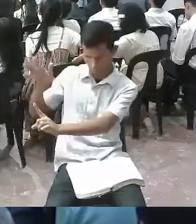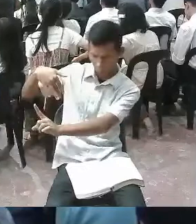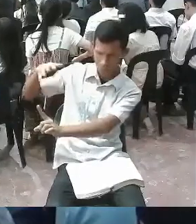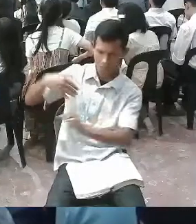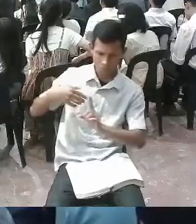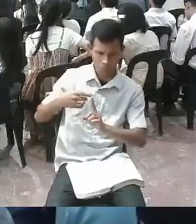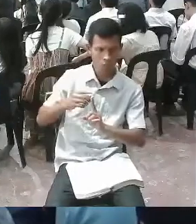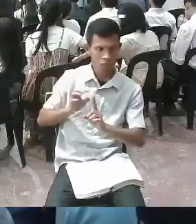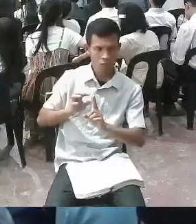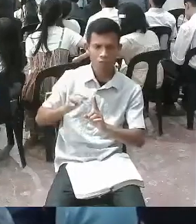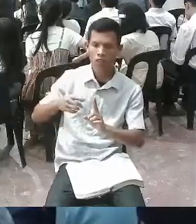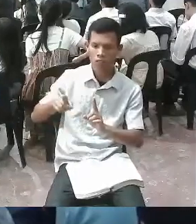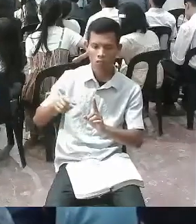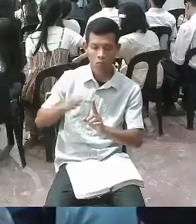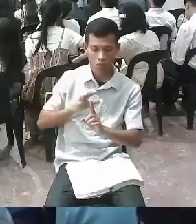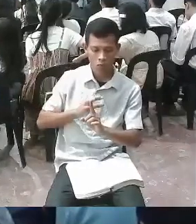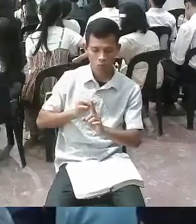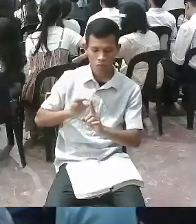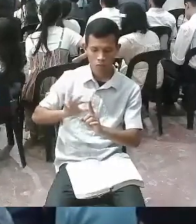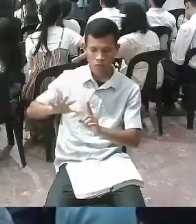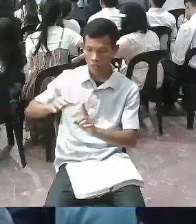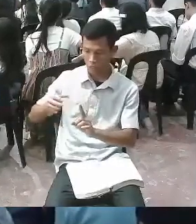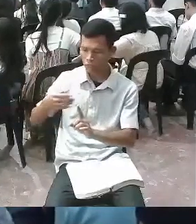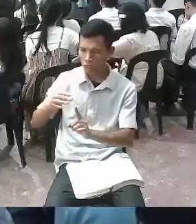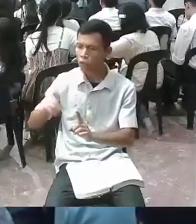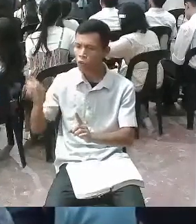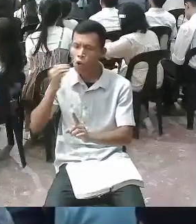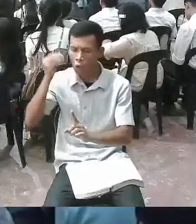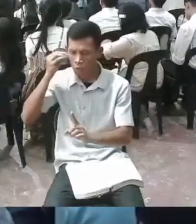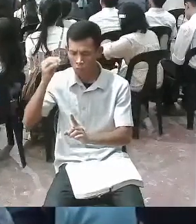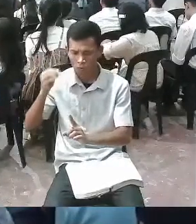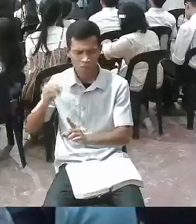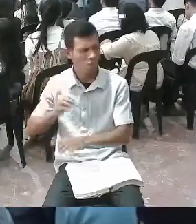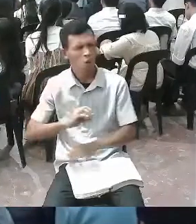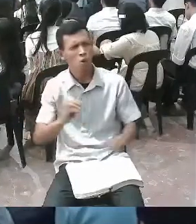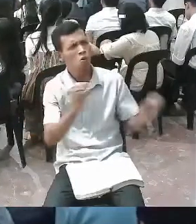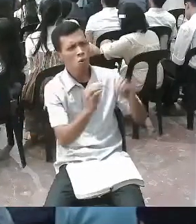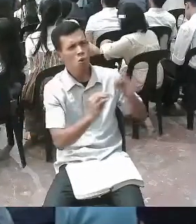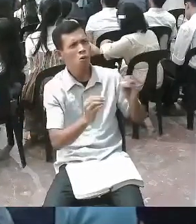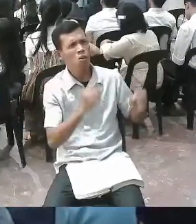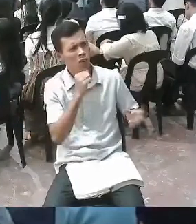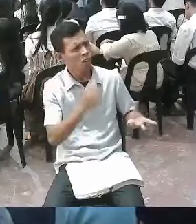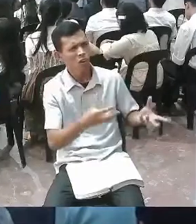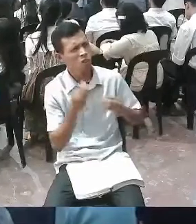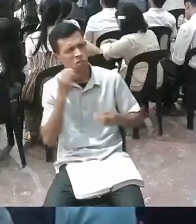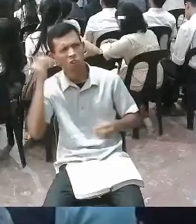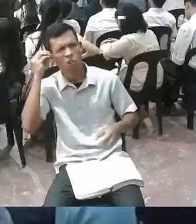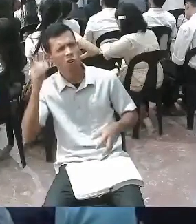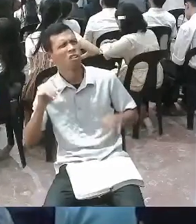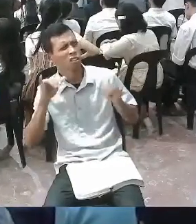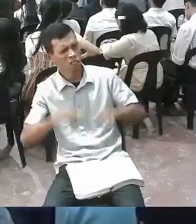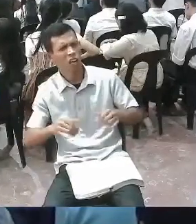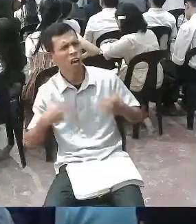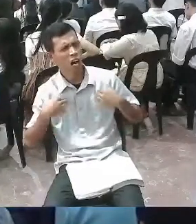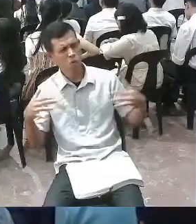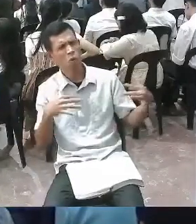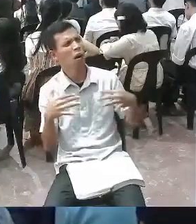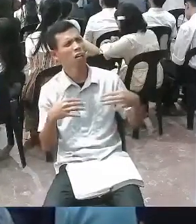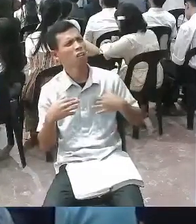Said, no, I'm not gonna go in and see my wife. There's a war going on, man. So he sobers up and he goes